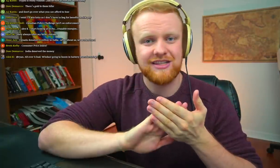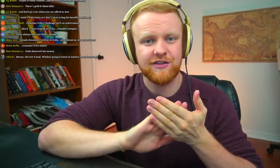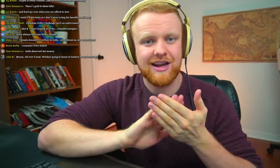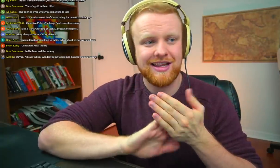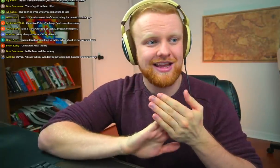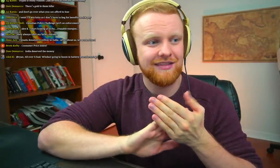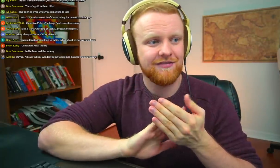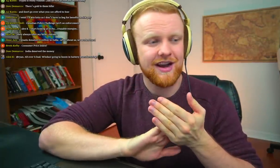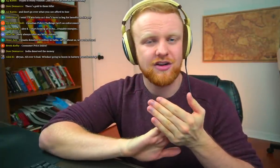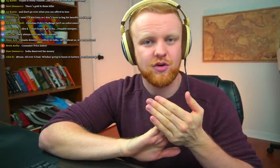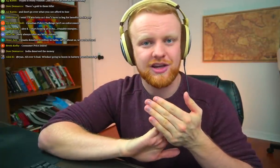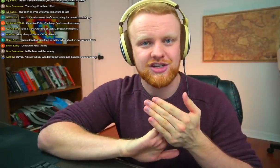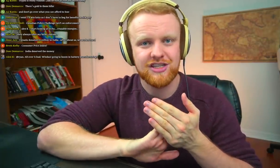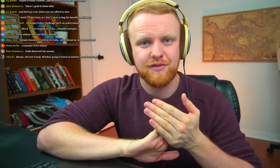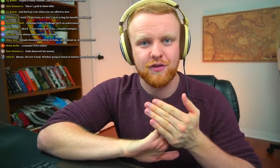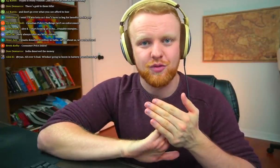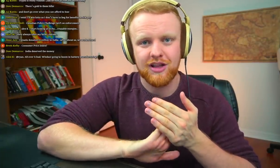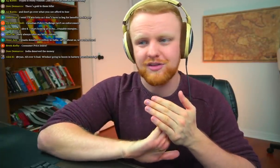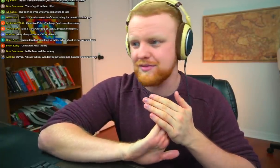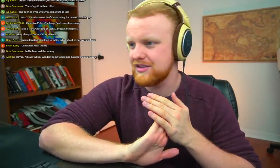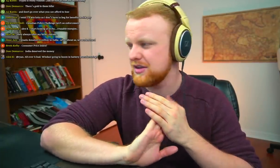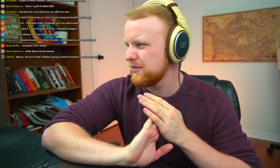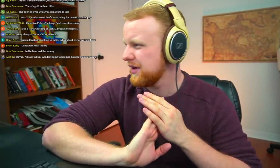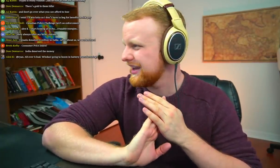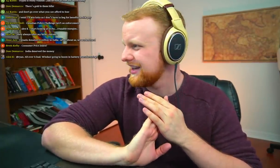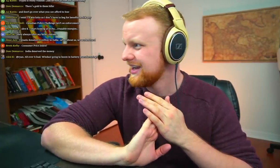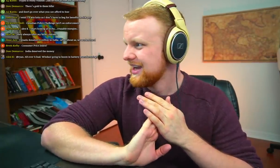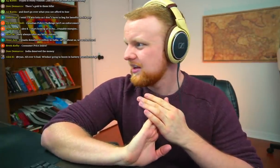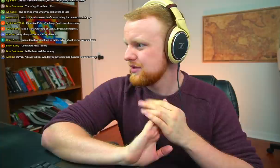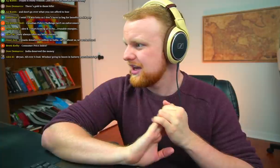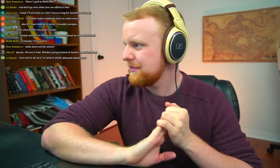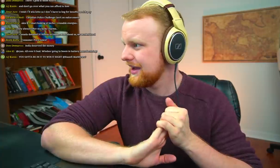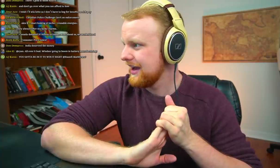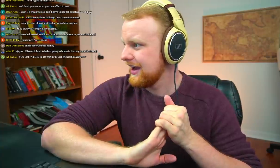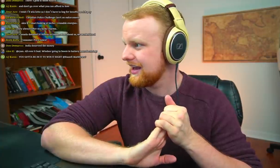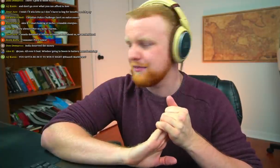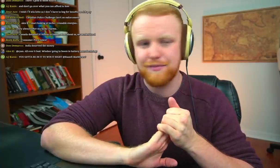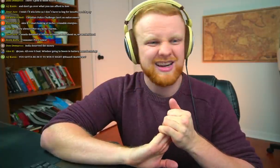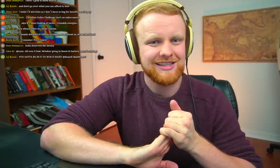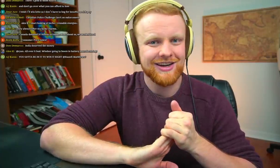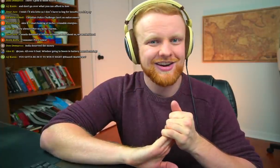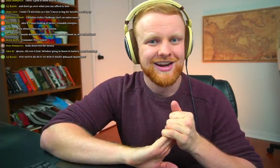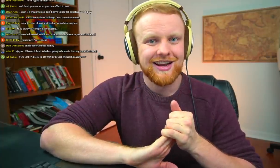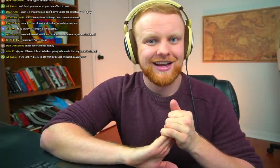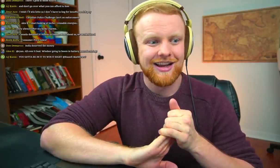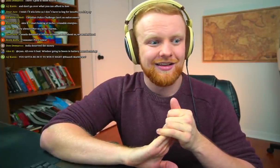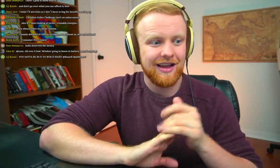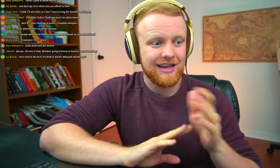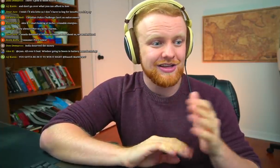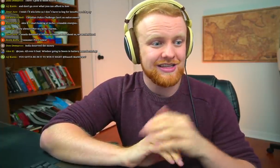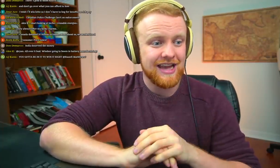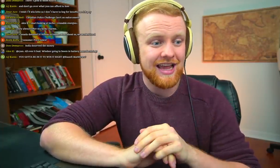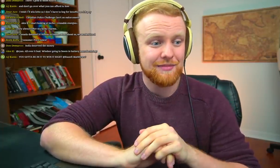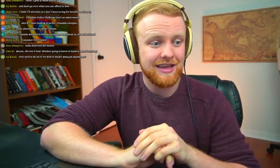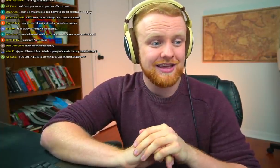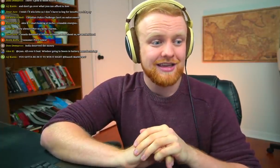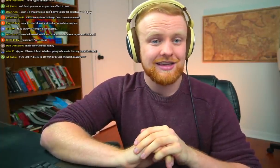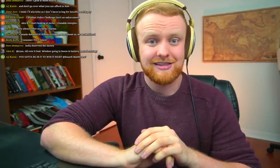last chance for any final questions before we close up the stream. We're probably gonna close it up in a couple minutes here. Again,